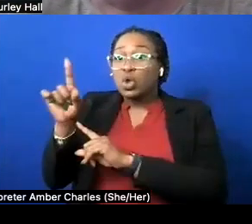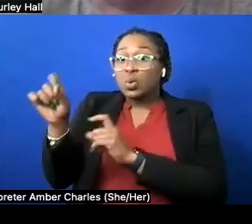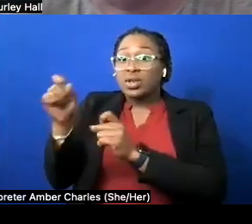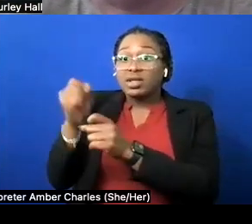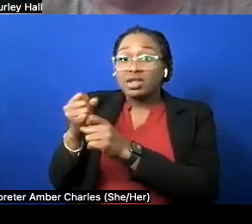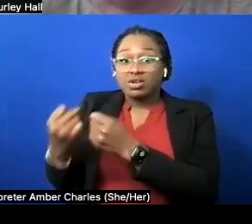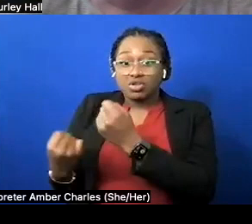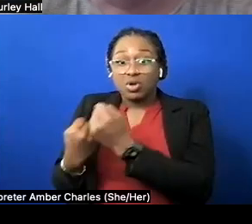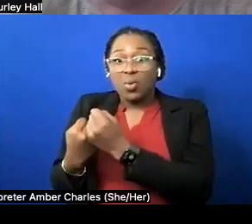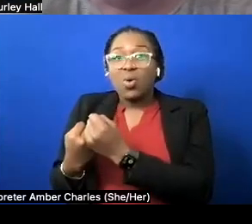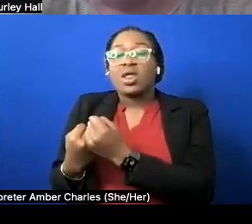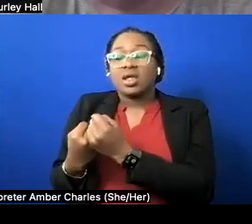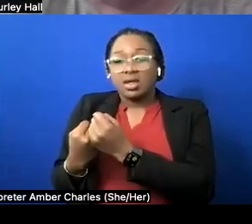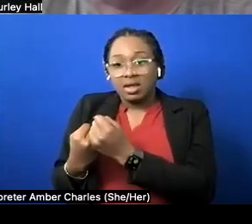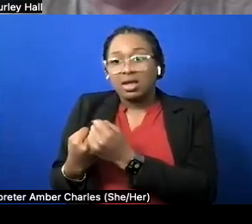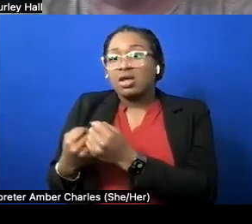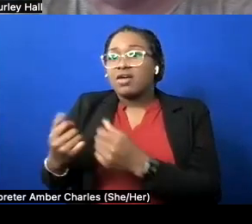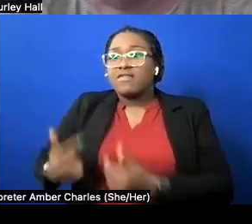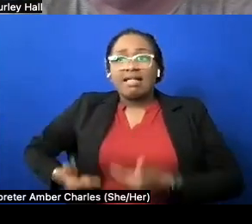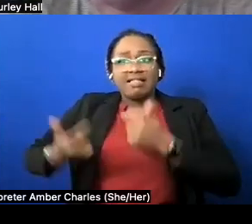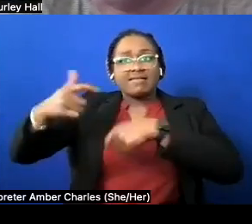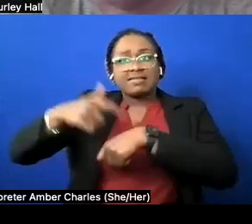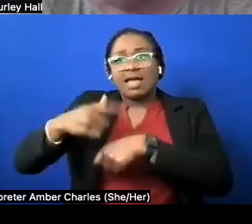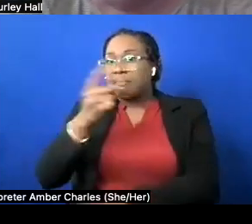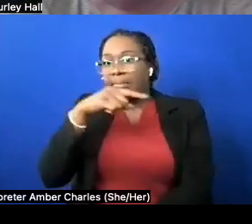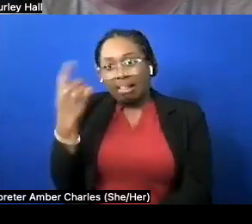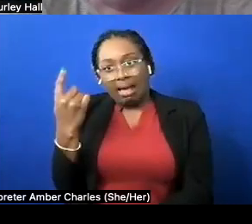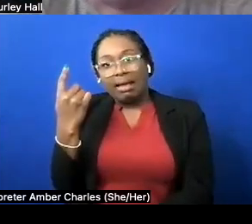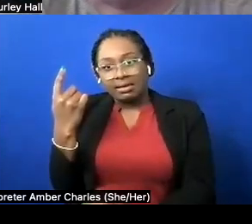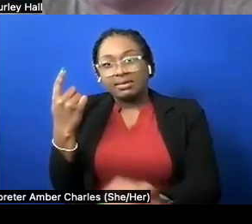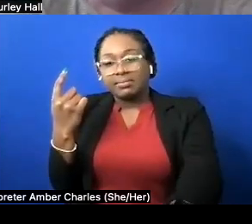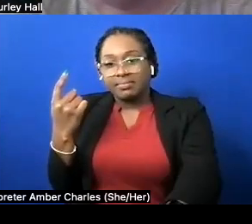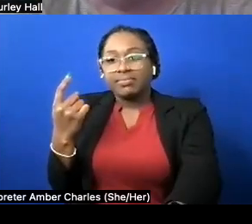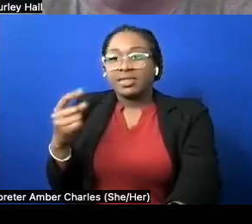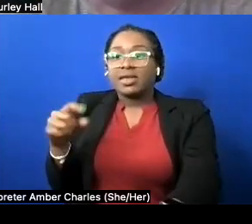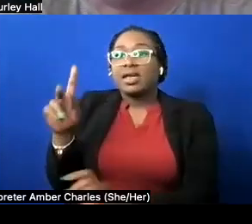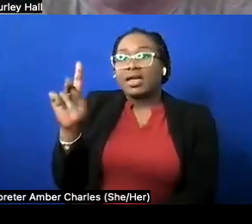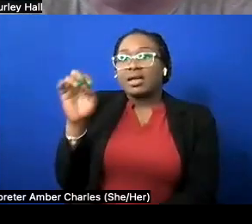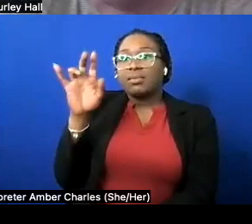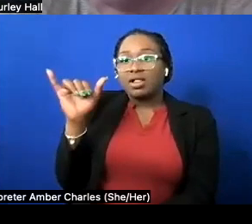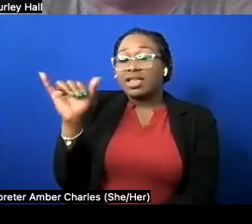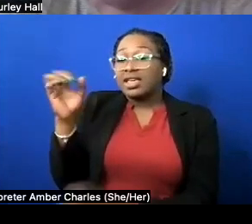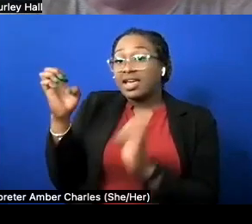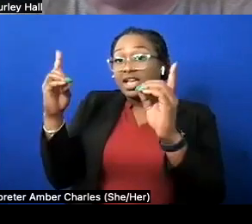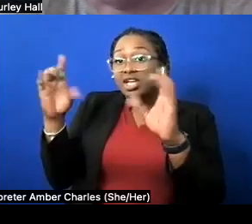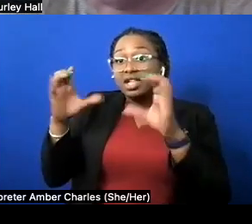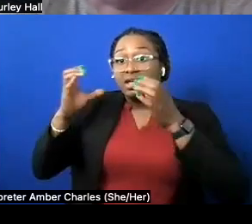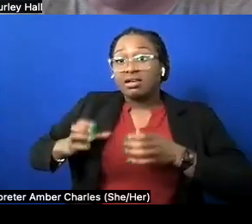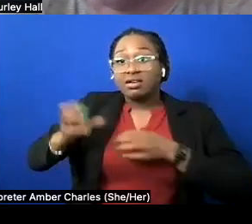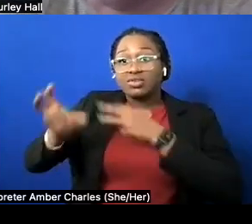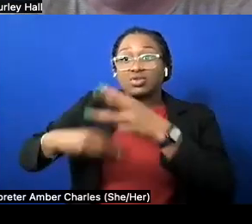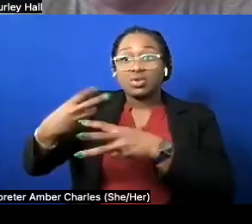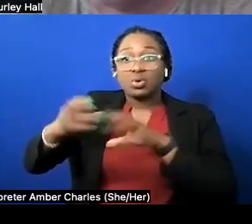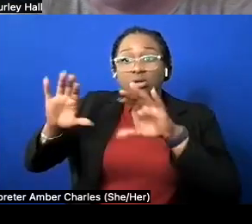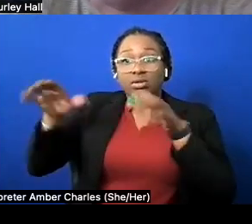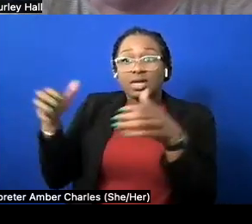included populations and a lifetime of being Black, Kimberley educates clients worldwide about the discrimination that hides